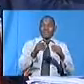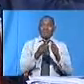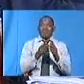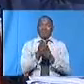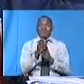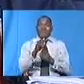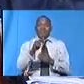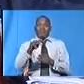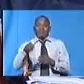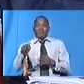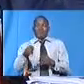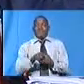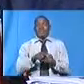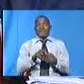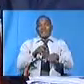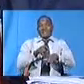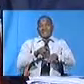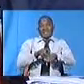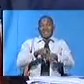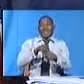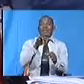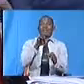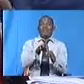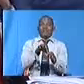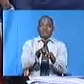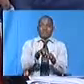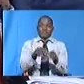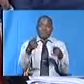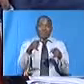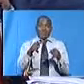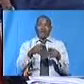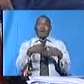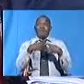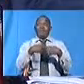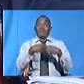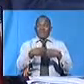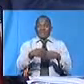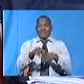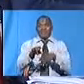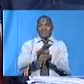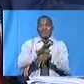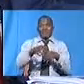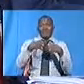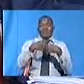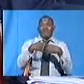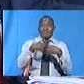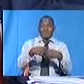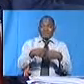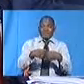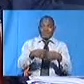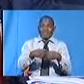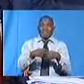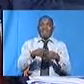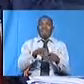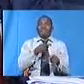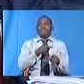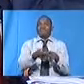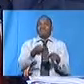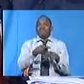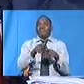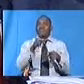voting, when it became apparent that the biometric machines were not functioning